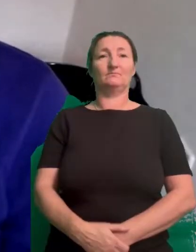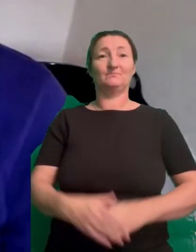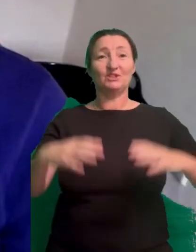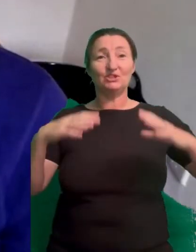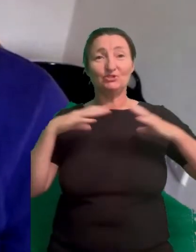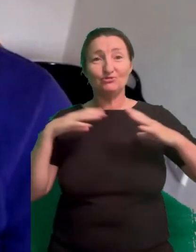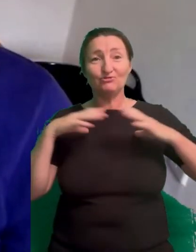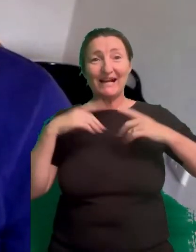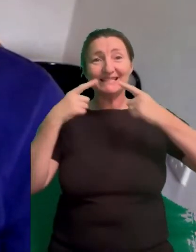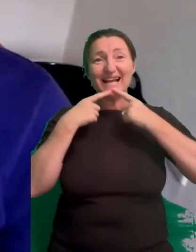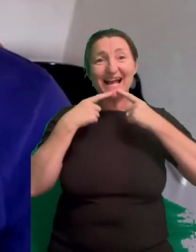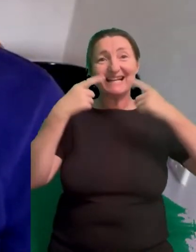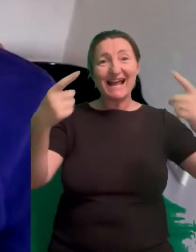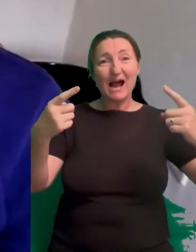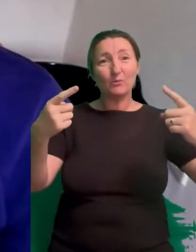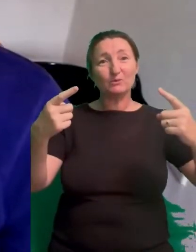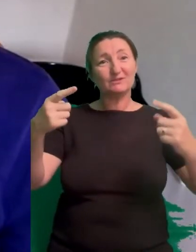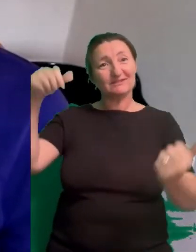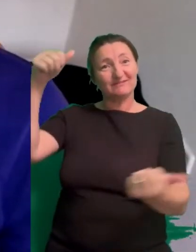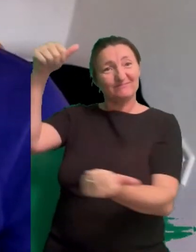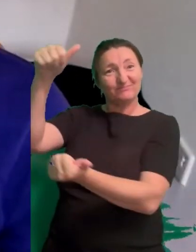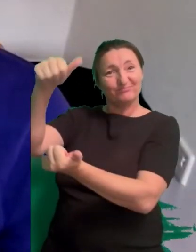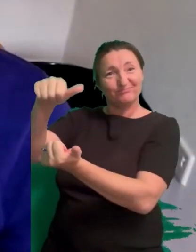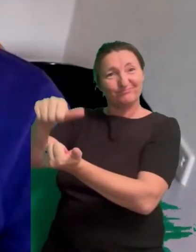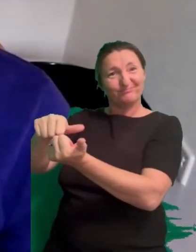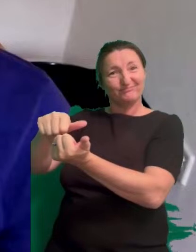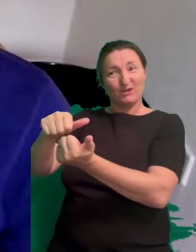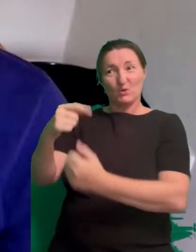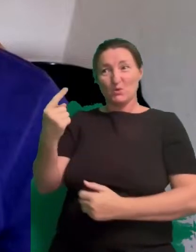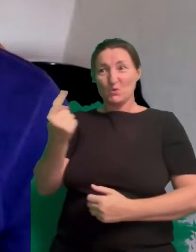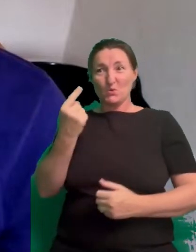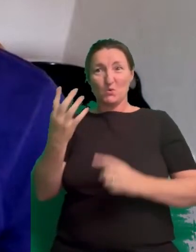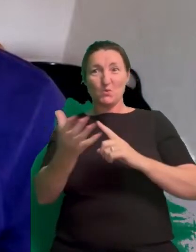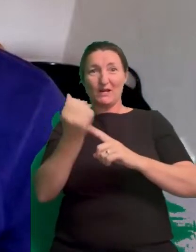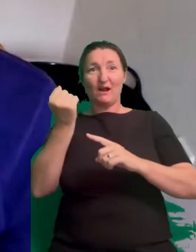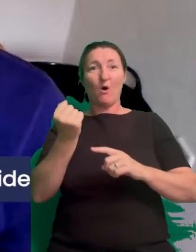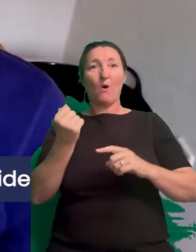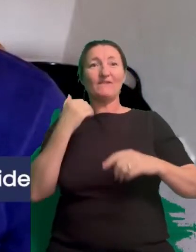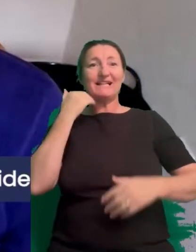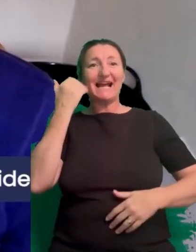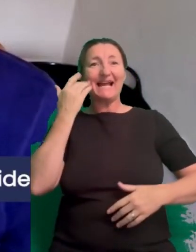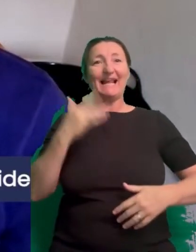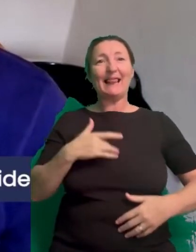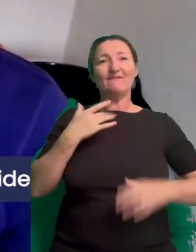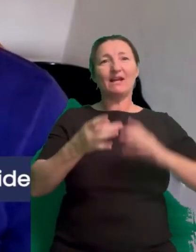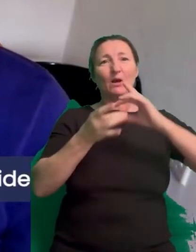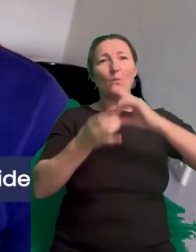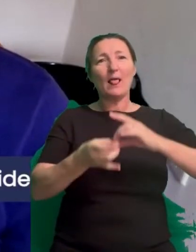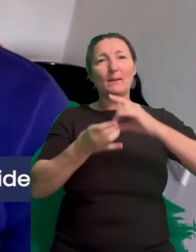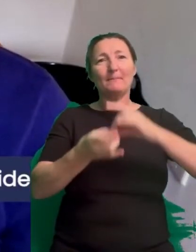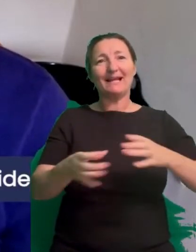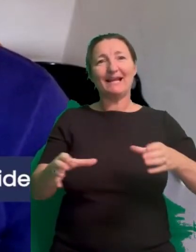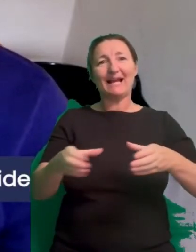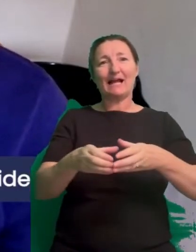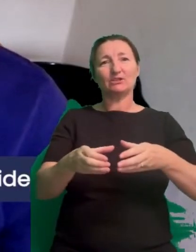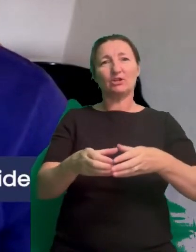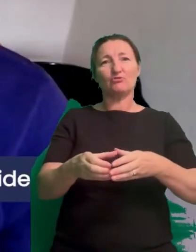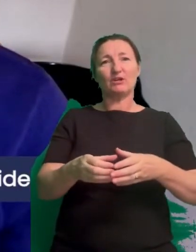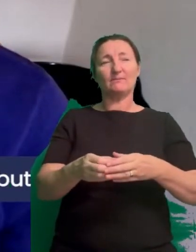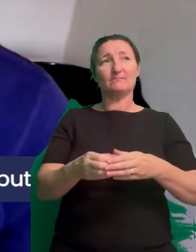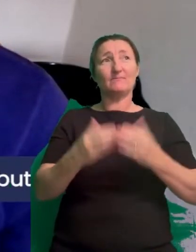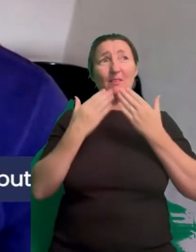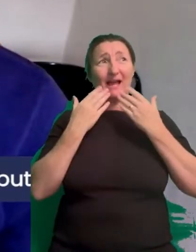So here we go, our finalists in the daily living and well-being category. Thanks once again for everyone for submitting